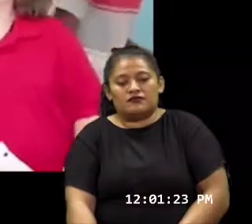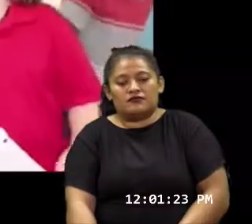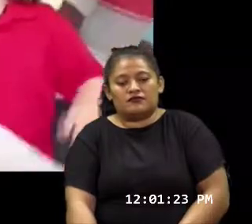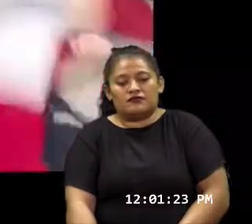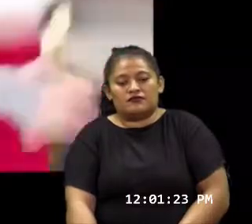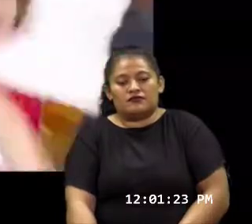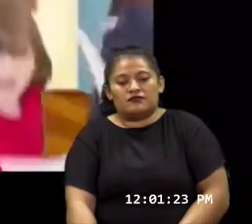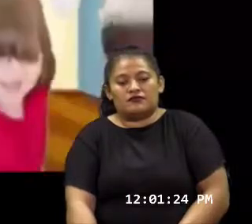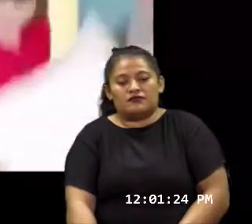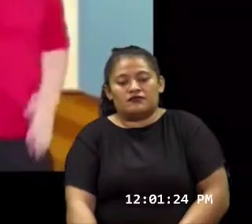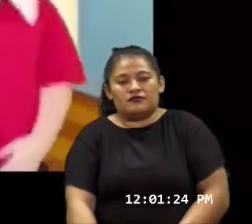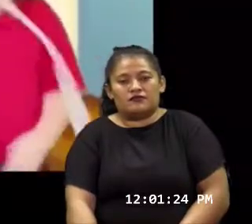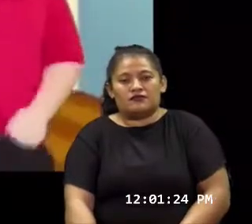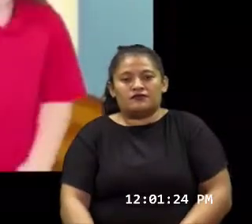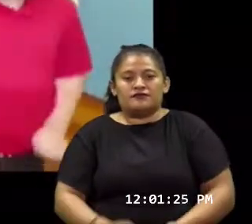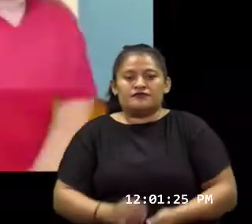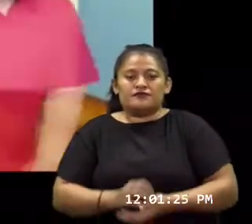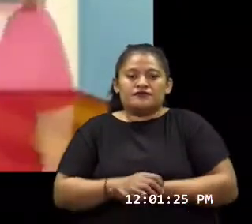Now write a paragraph.